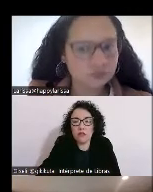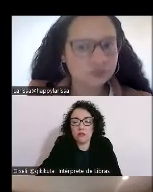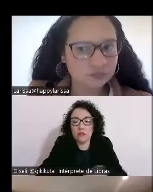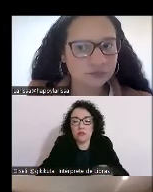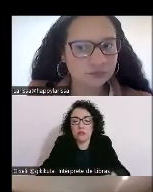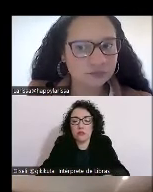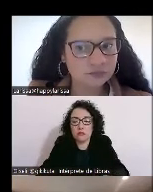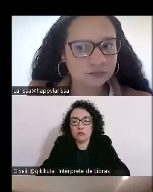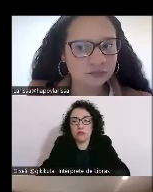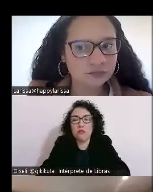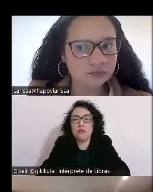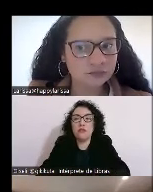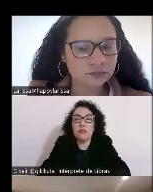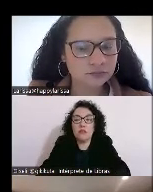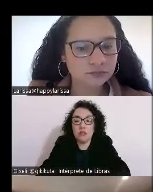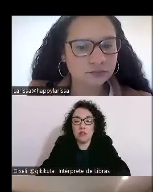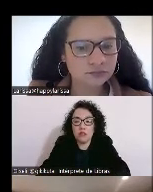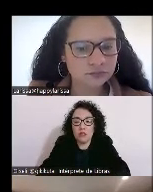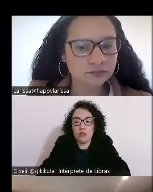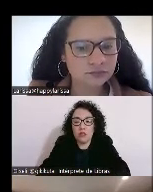in